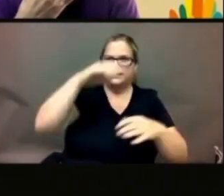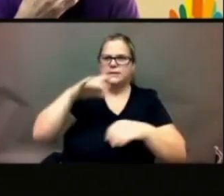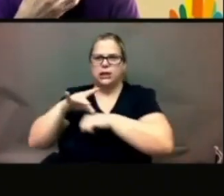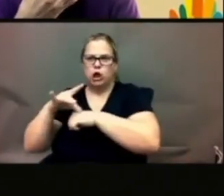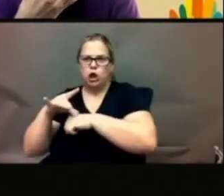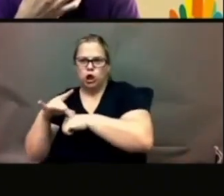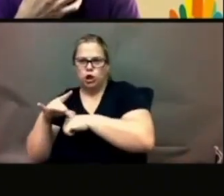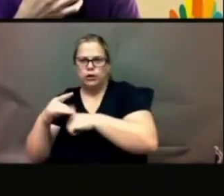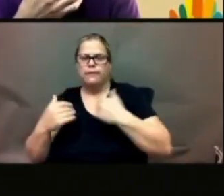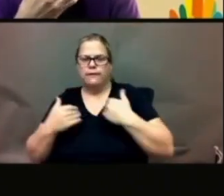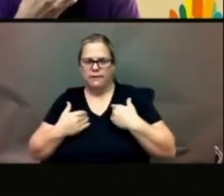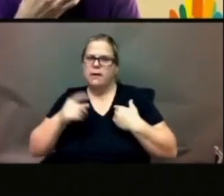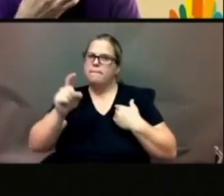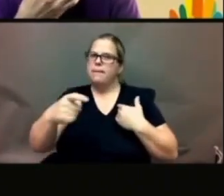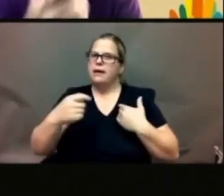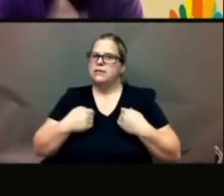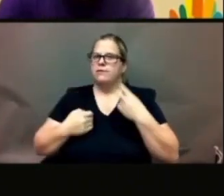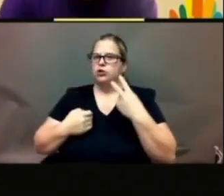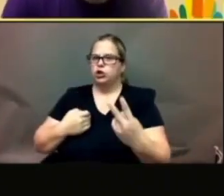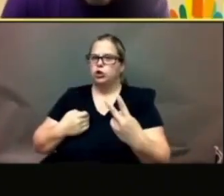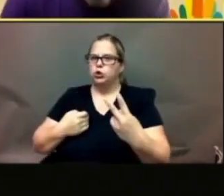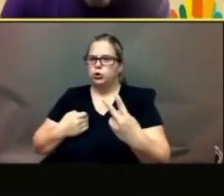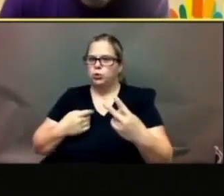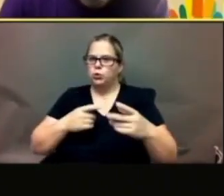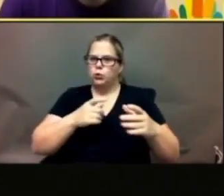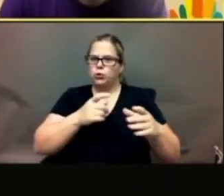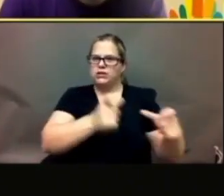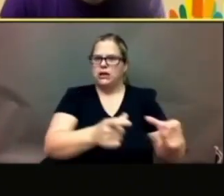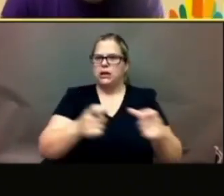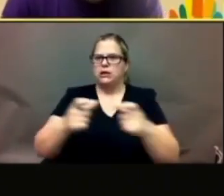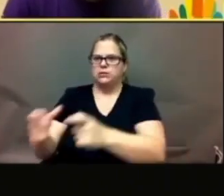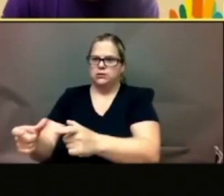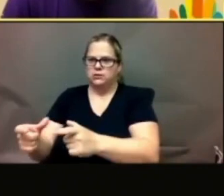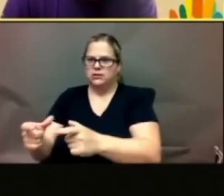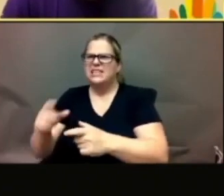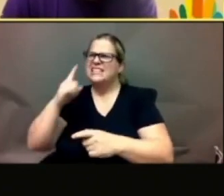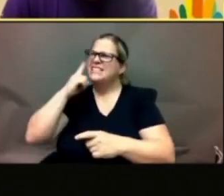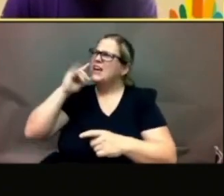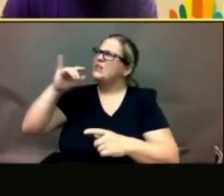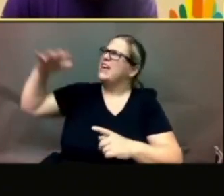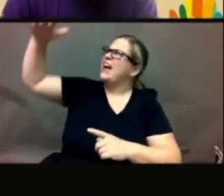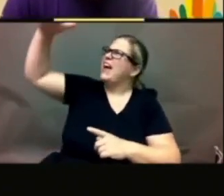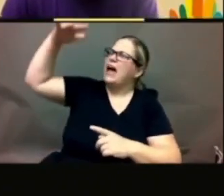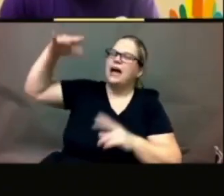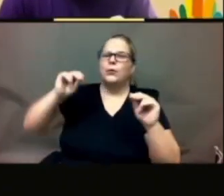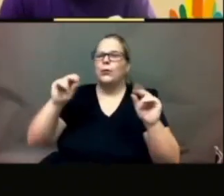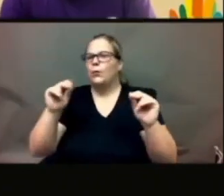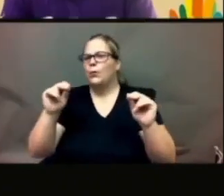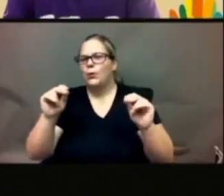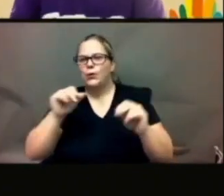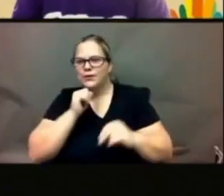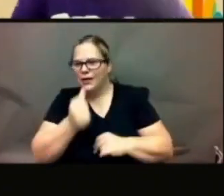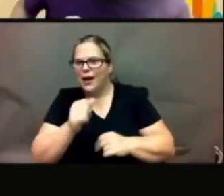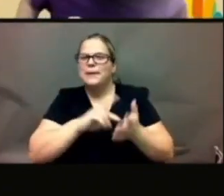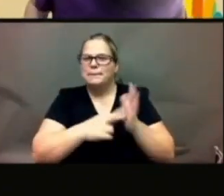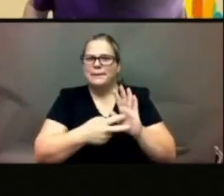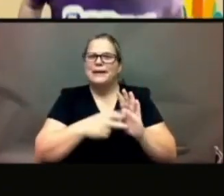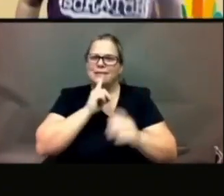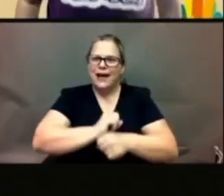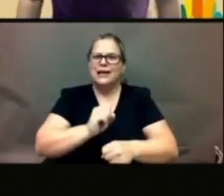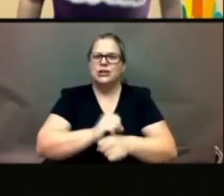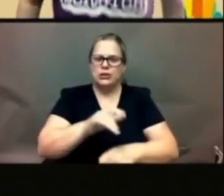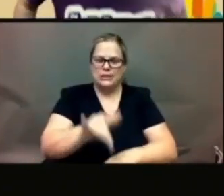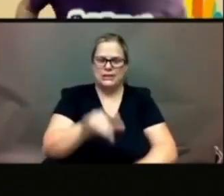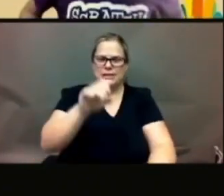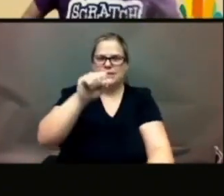be two conductive touchpads. It sounds like outer space, but what we mean is the space key on your computer. The space key. I have it